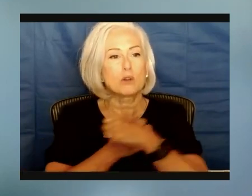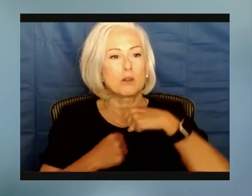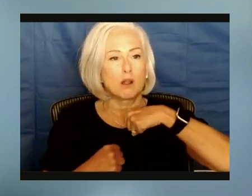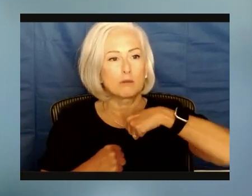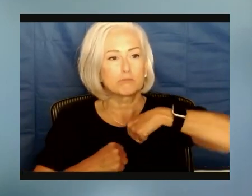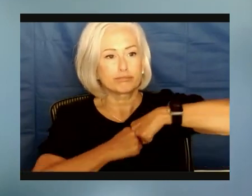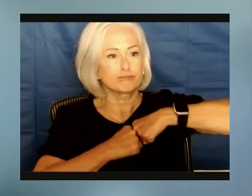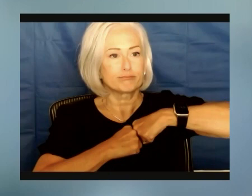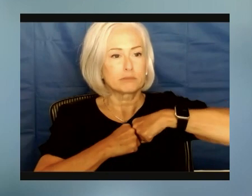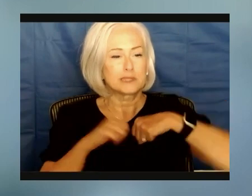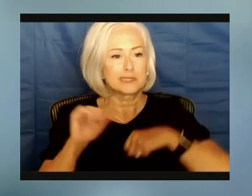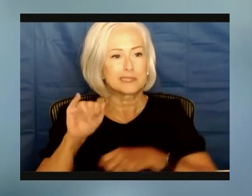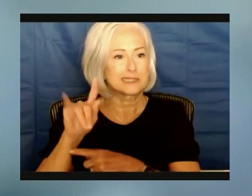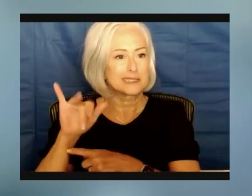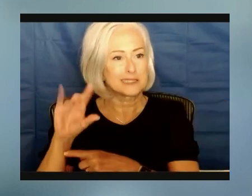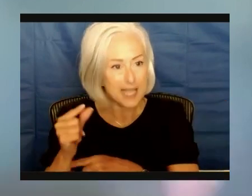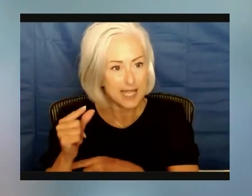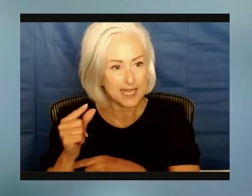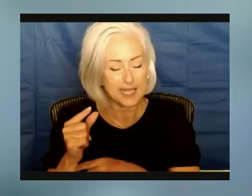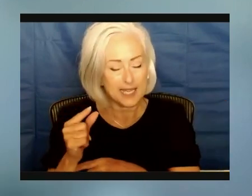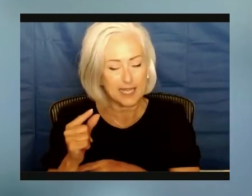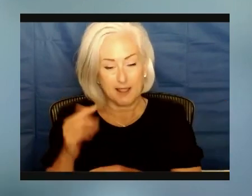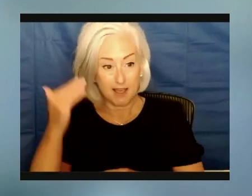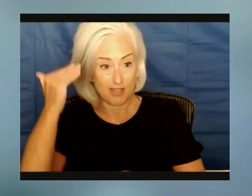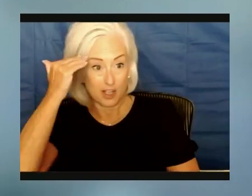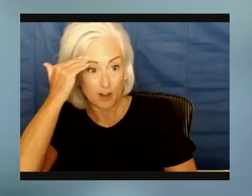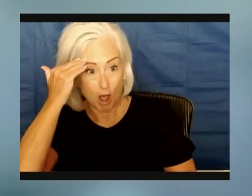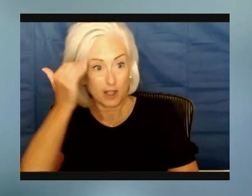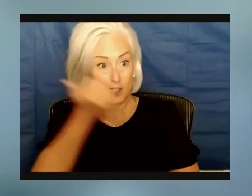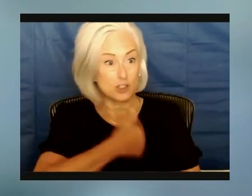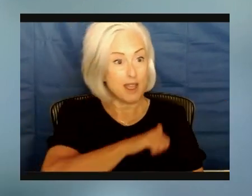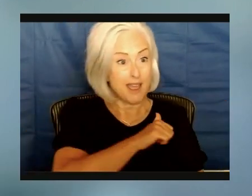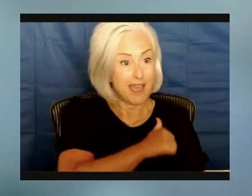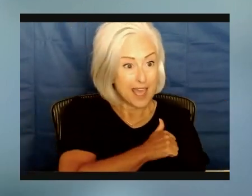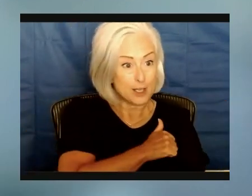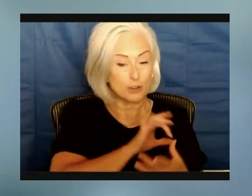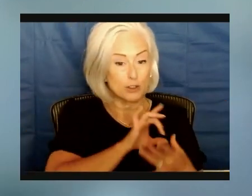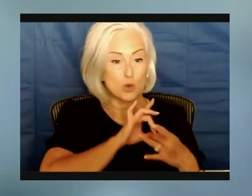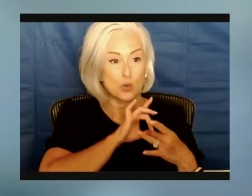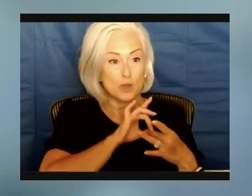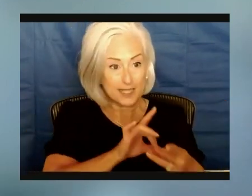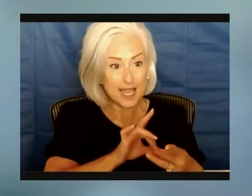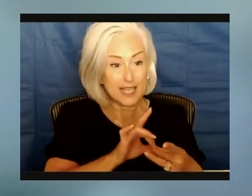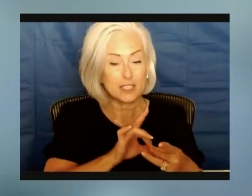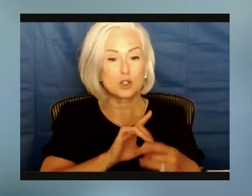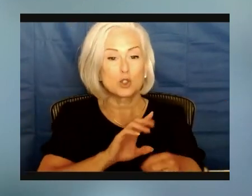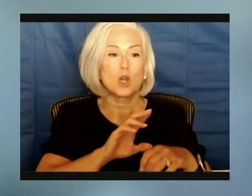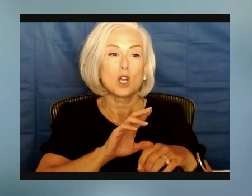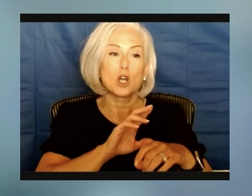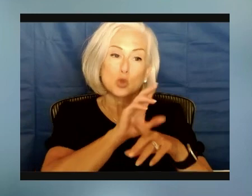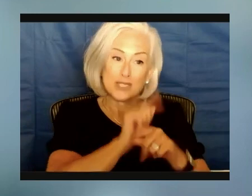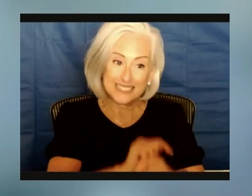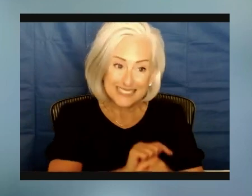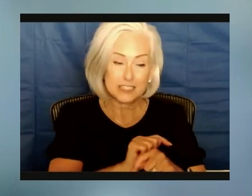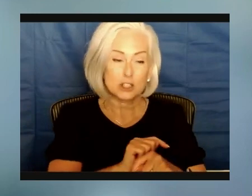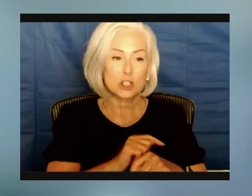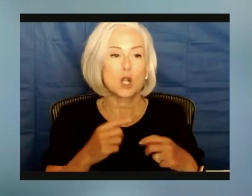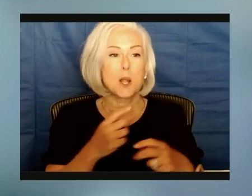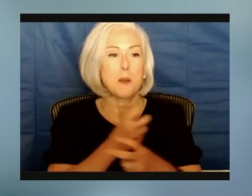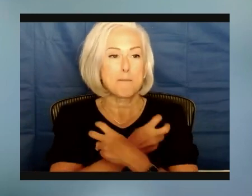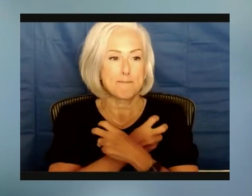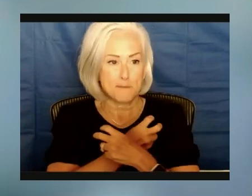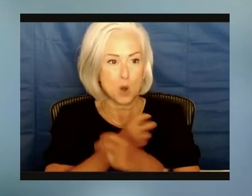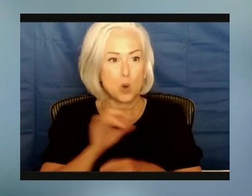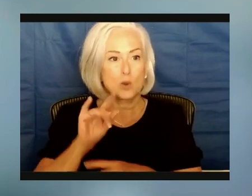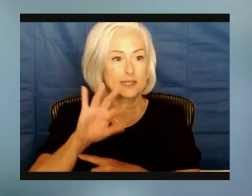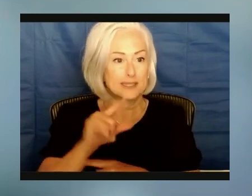the attitude, and the practice surrounding traditional bone setters, as well as modern orthopedists in Ethiopia. And